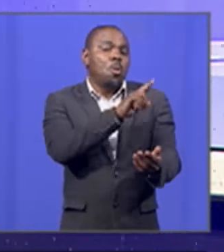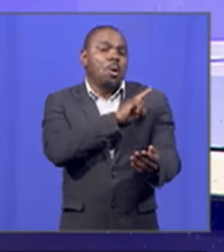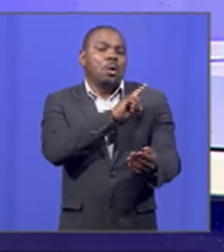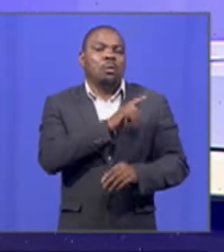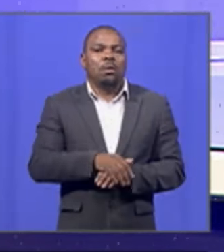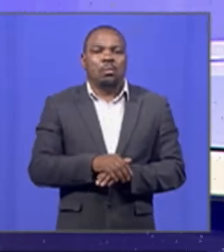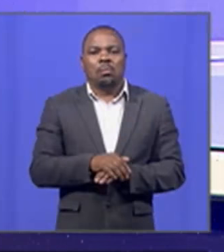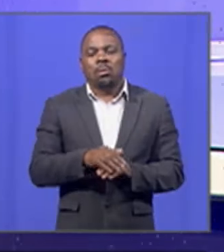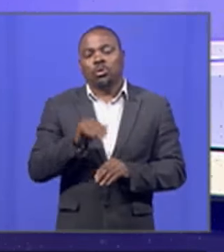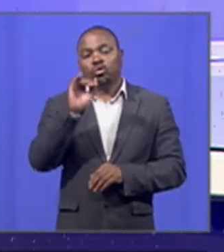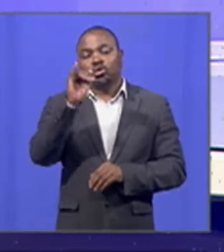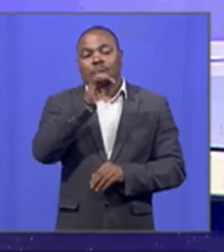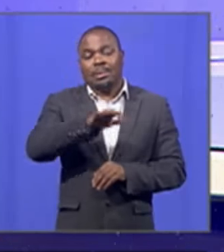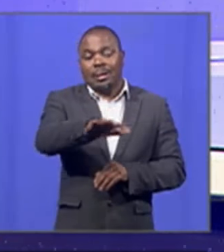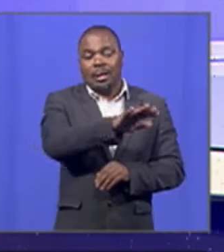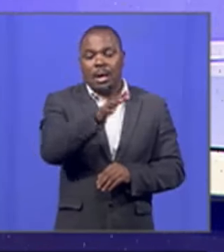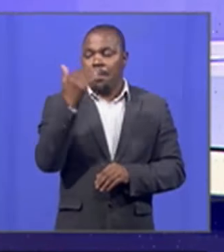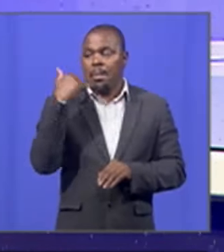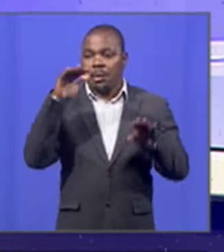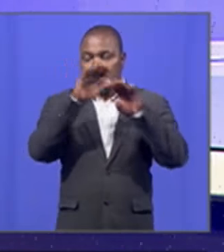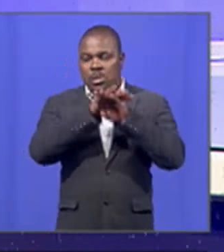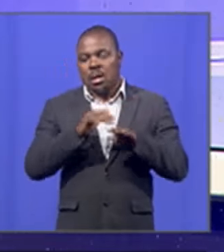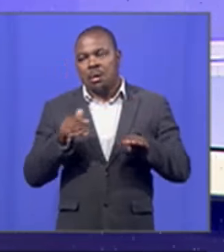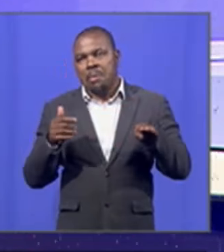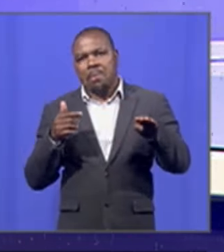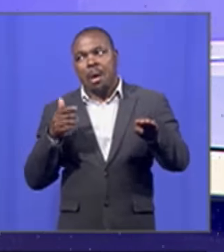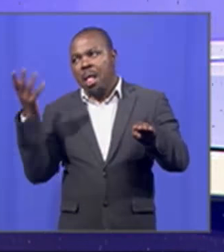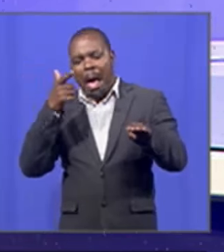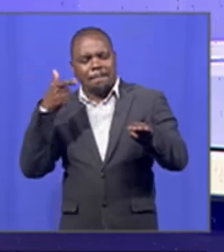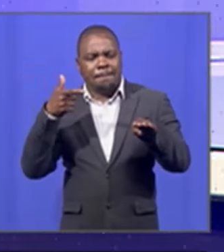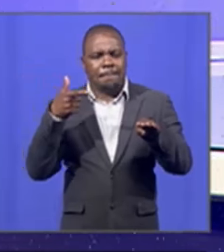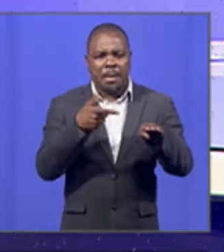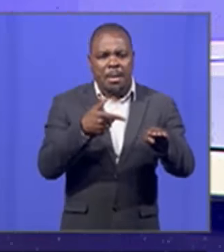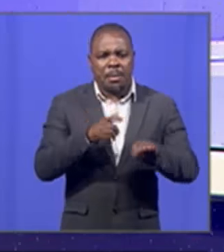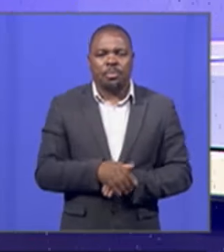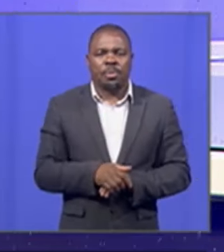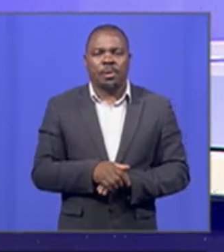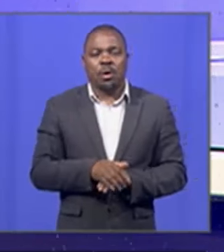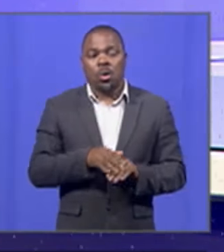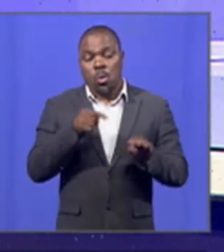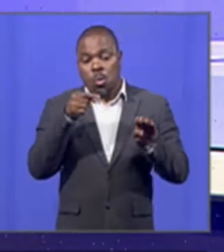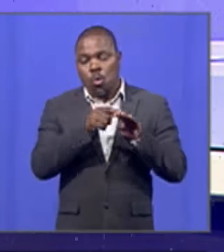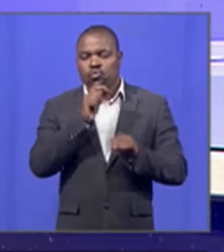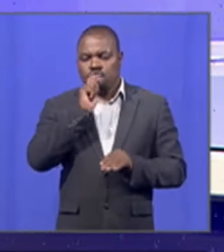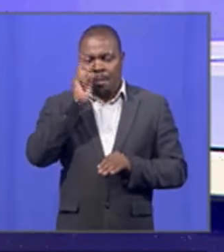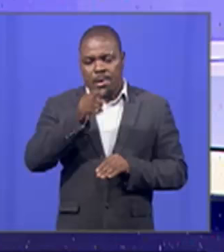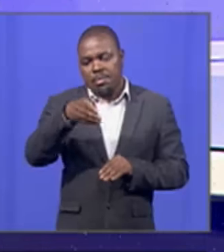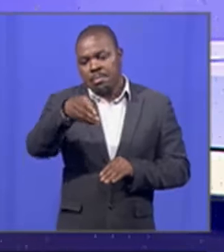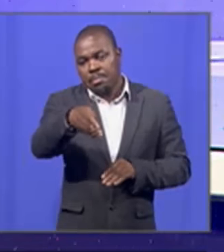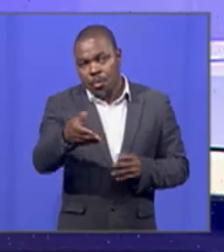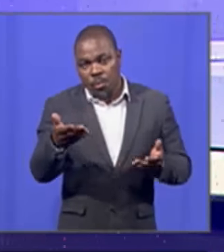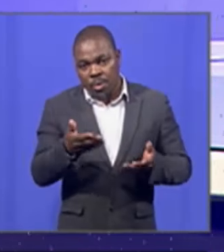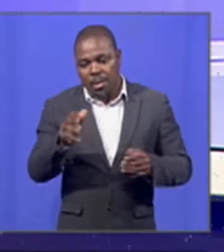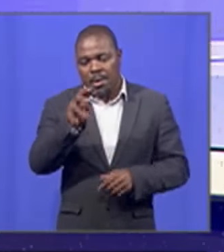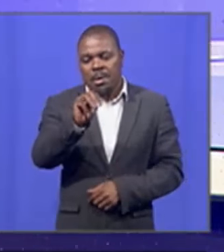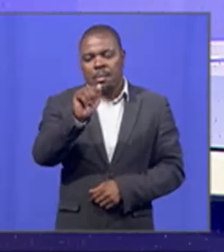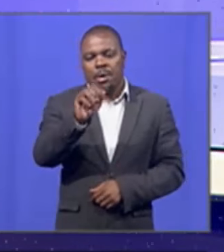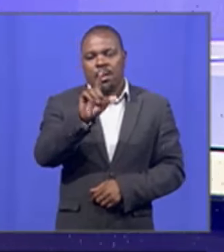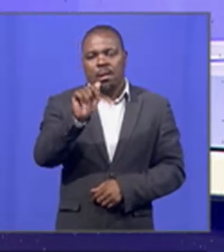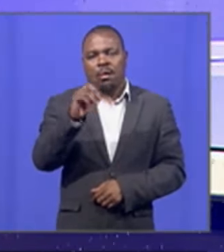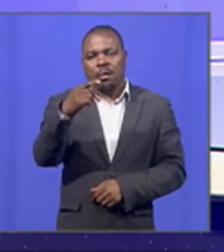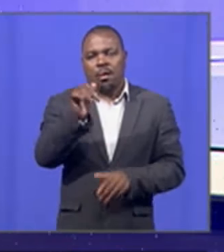hlaselong ya ka Houghton ka Johannesburg bosegong bja Mabane se ke ge go be go letetšwe gore a tswelele pele ga komishene ya Madlanga ka